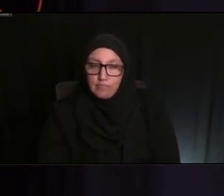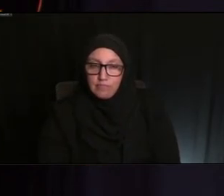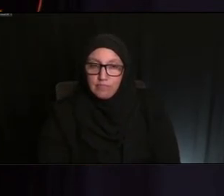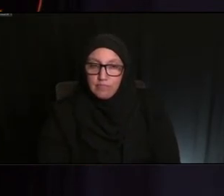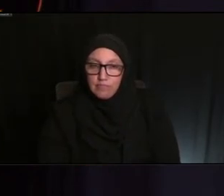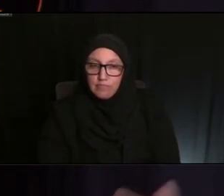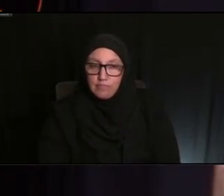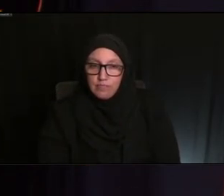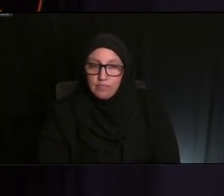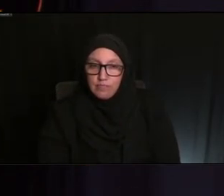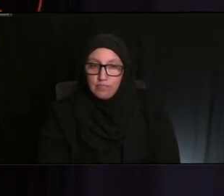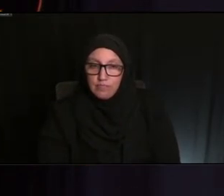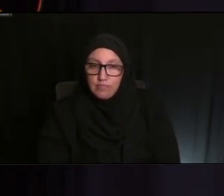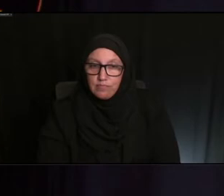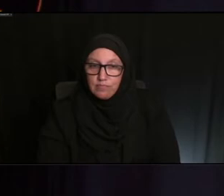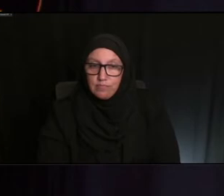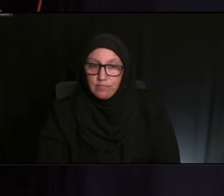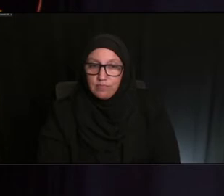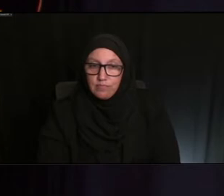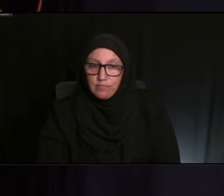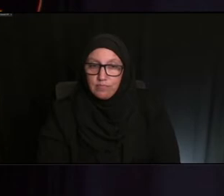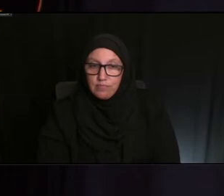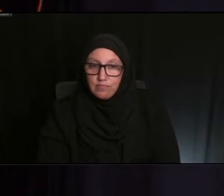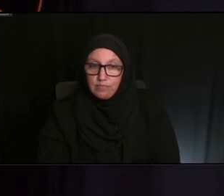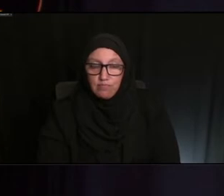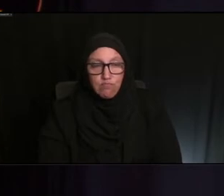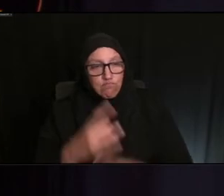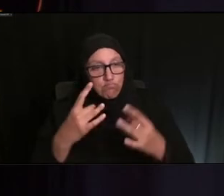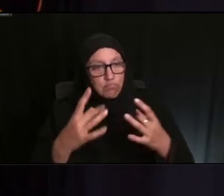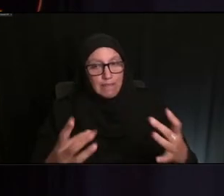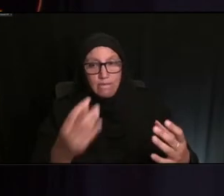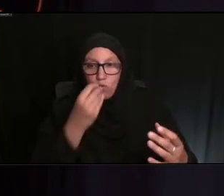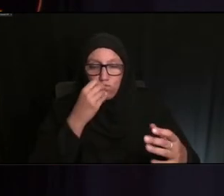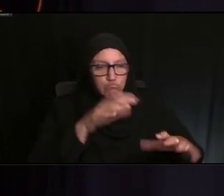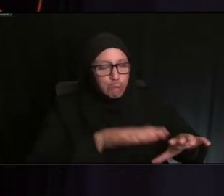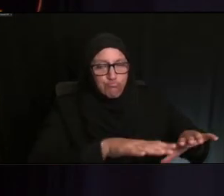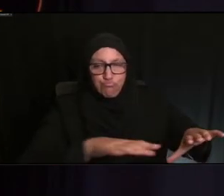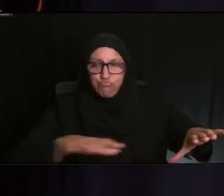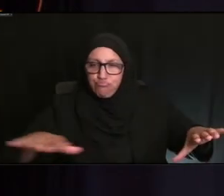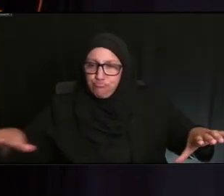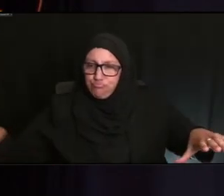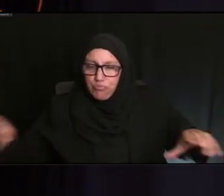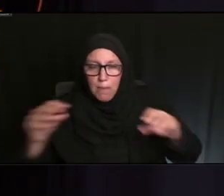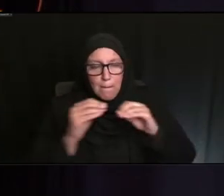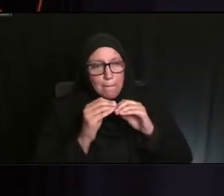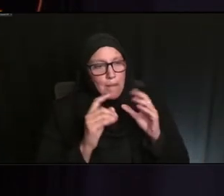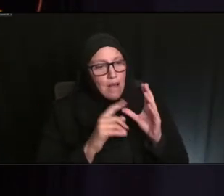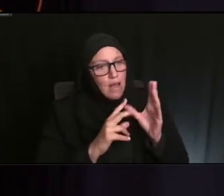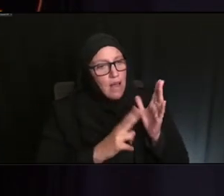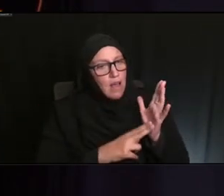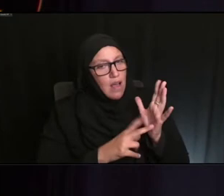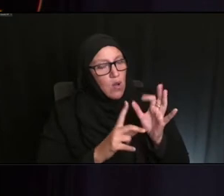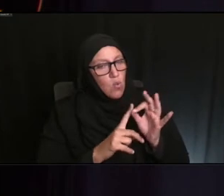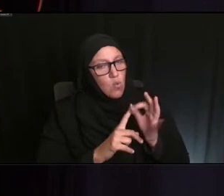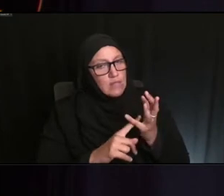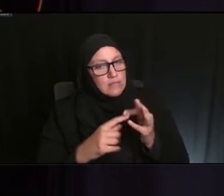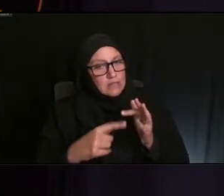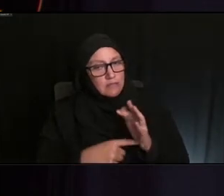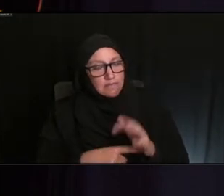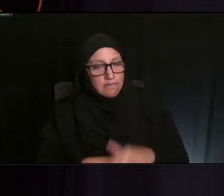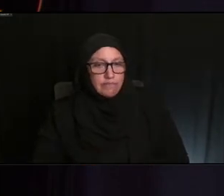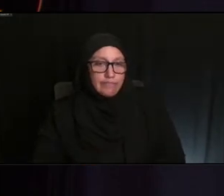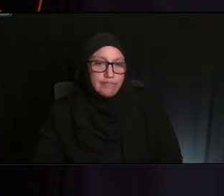So he said, put the banquet. They put a banquet for everyone to eat. The Imam says,